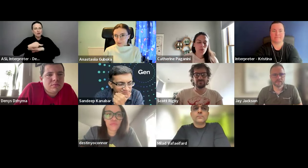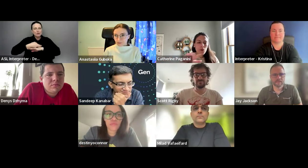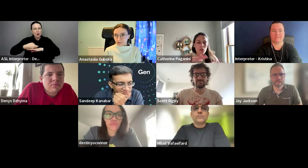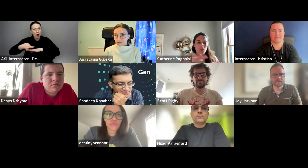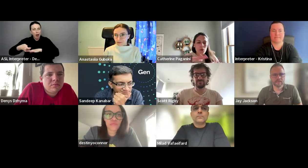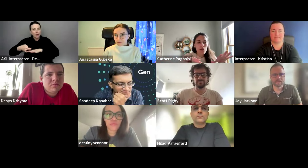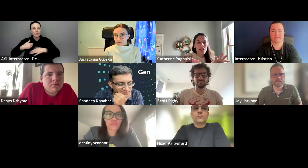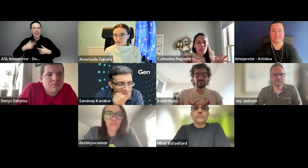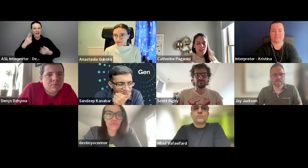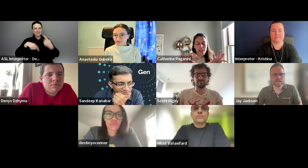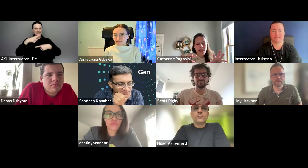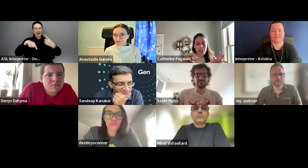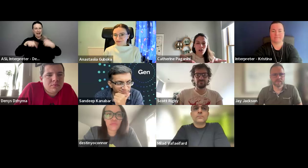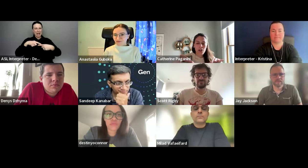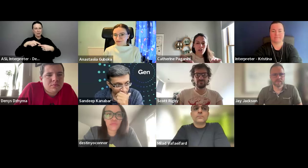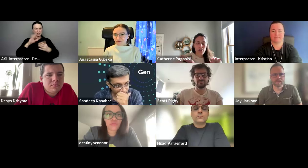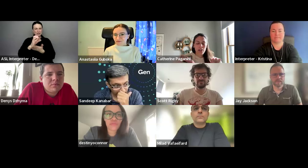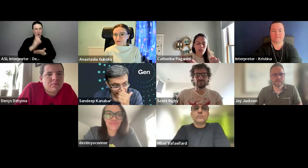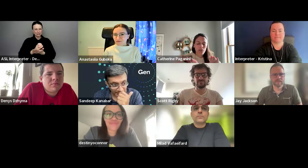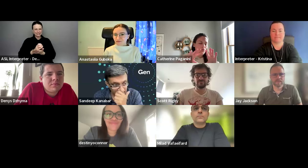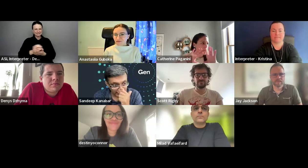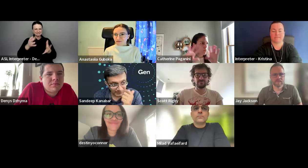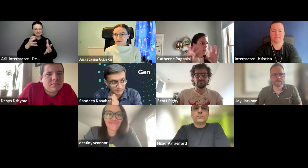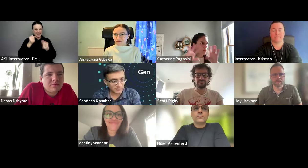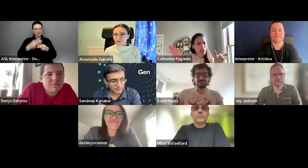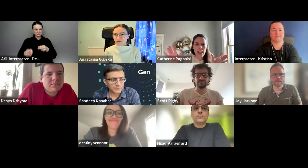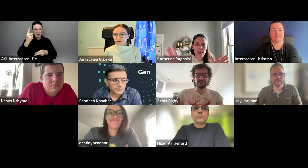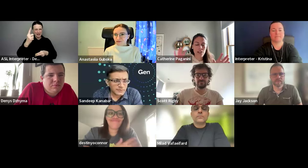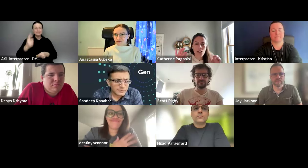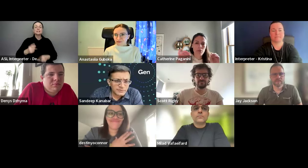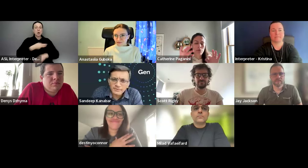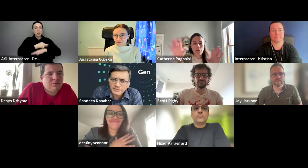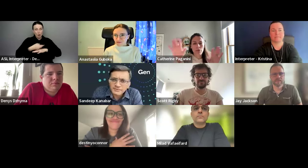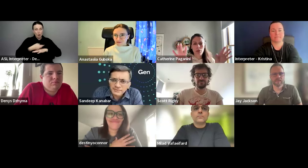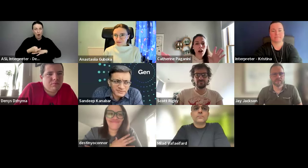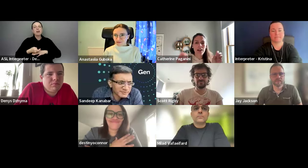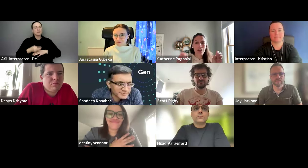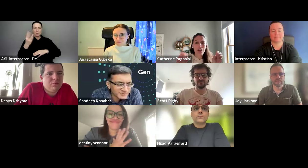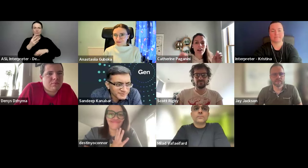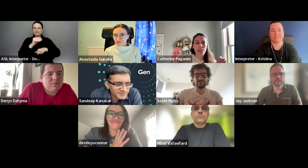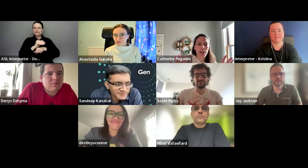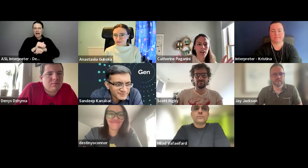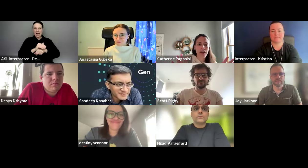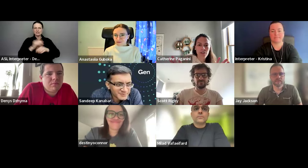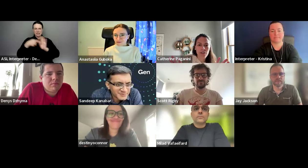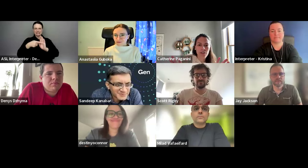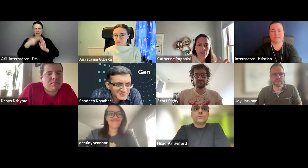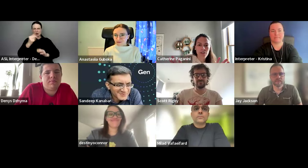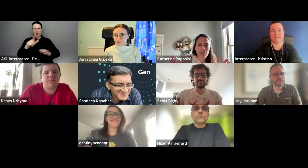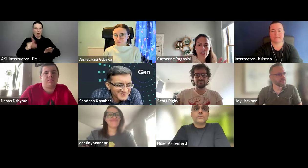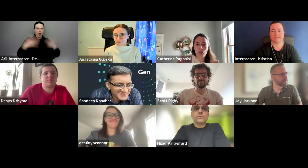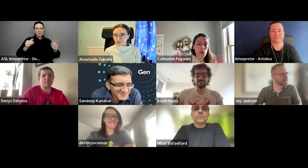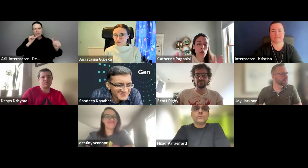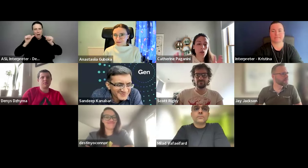crash course. So the booth crawl is at the exhibit hall Wednesday night. I think there's a little bar and there are a lot of